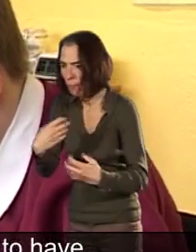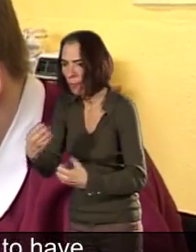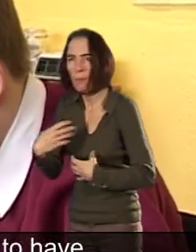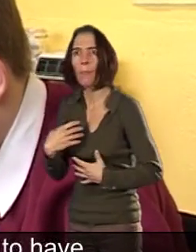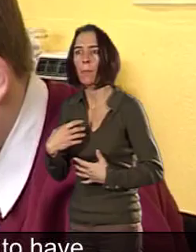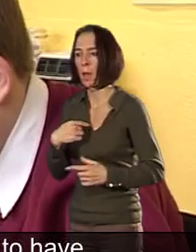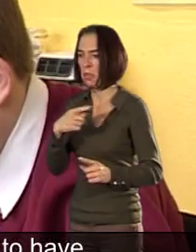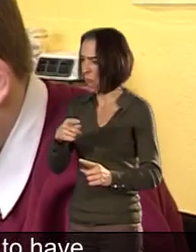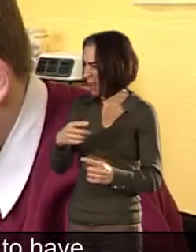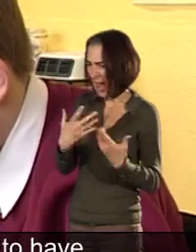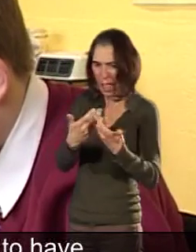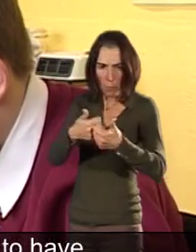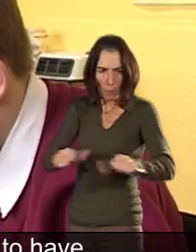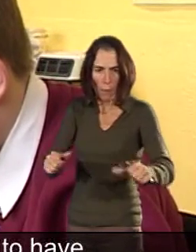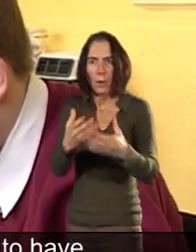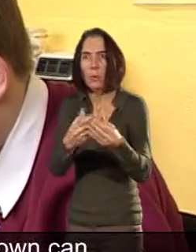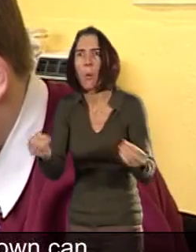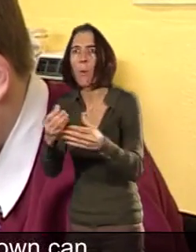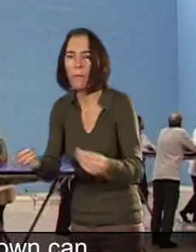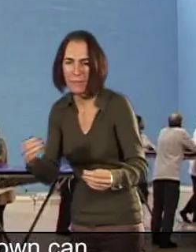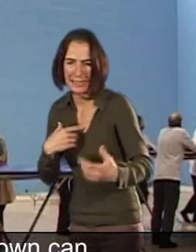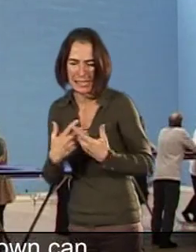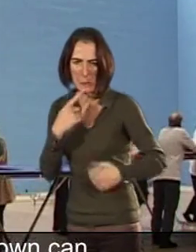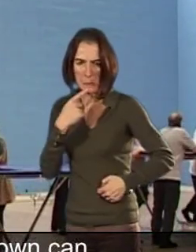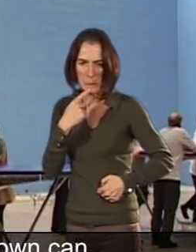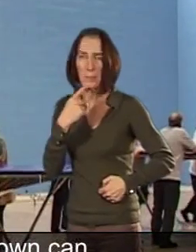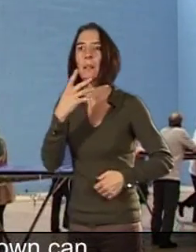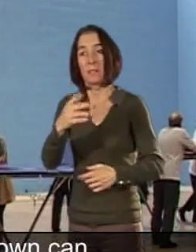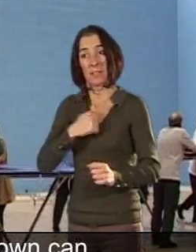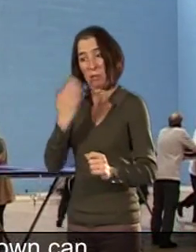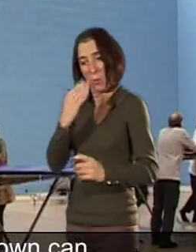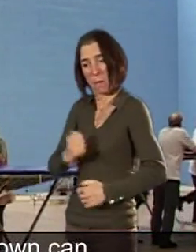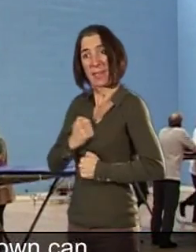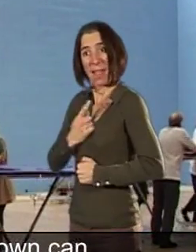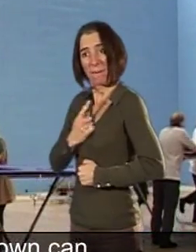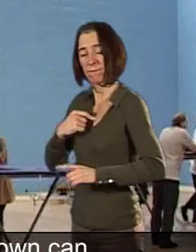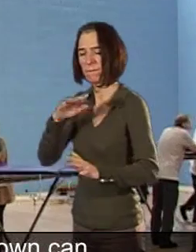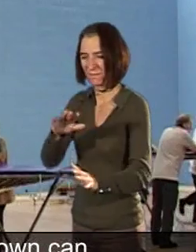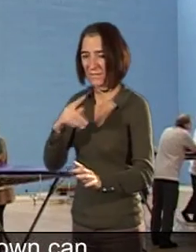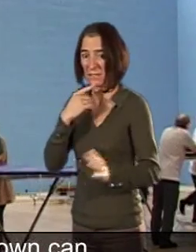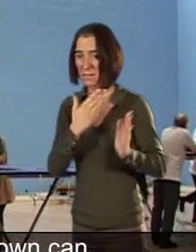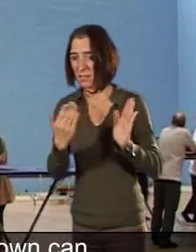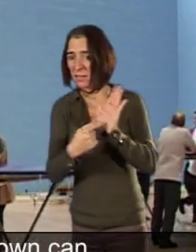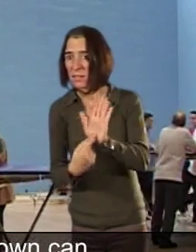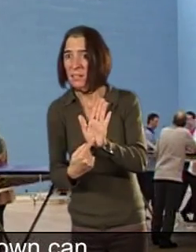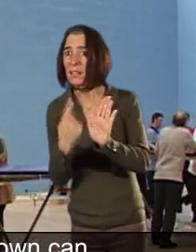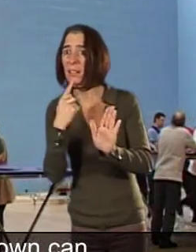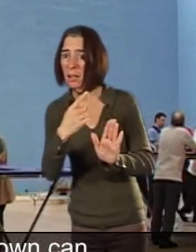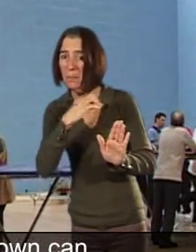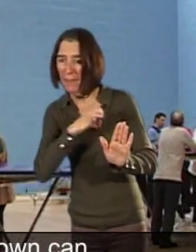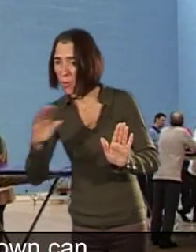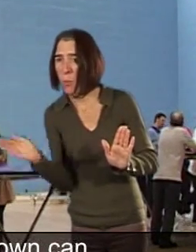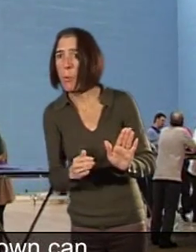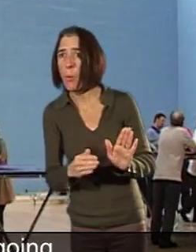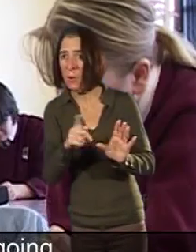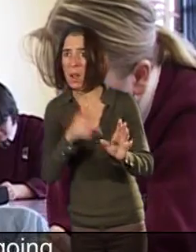then to have solutions to that, to be looking at positive solutions, because schools like my own can show that it has benefited all